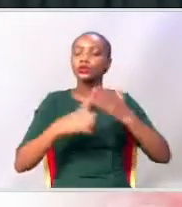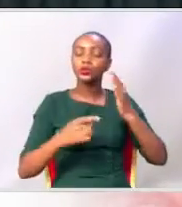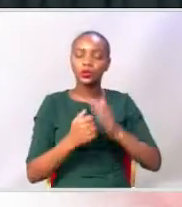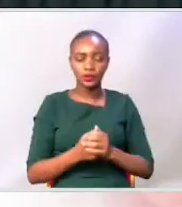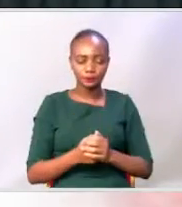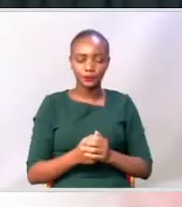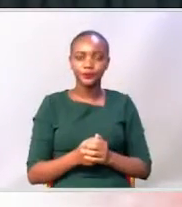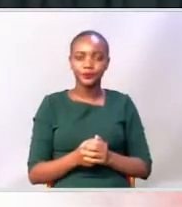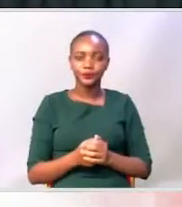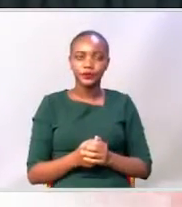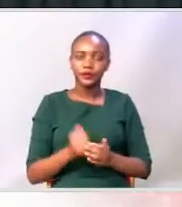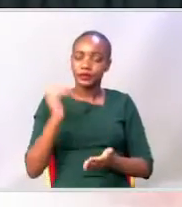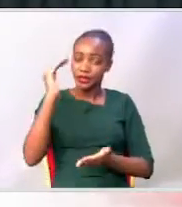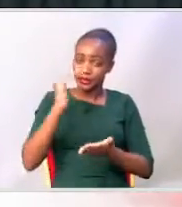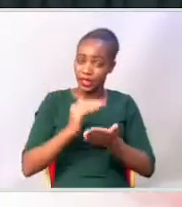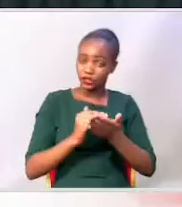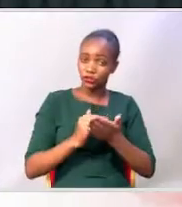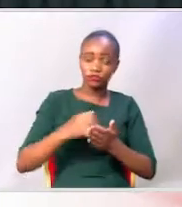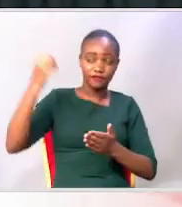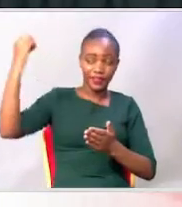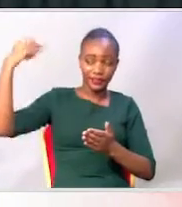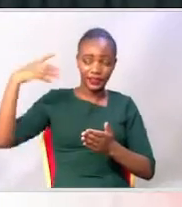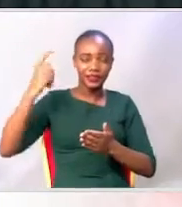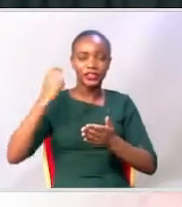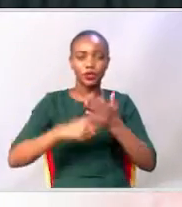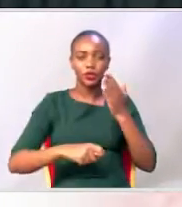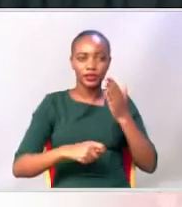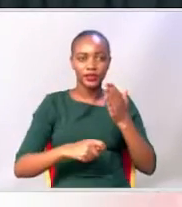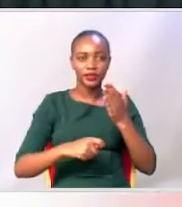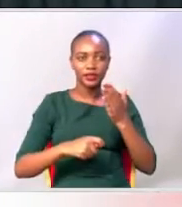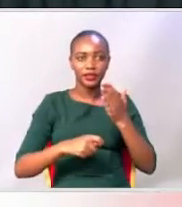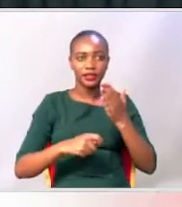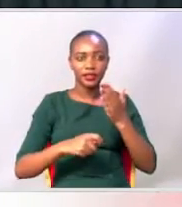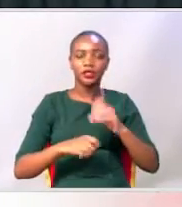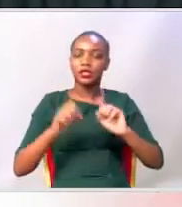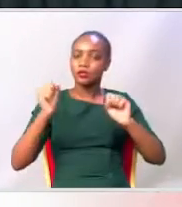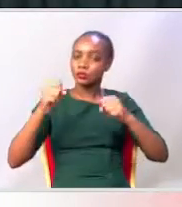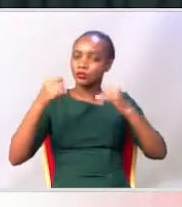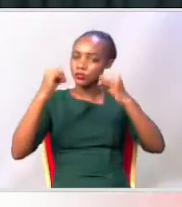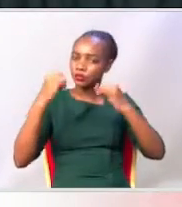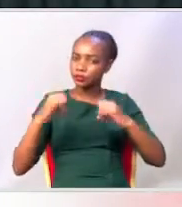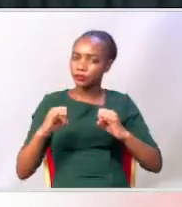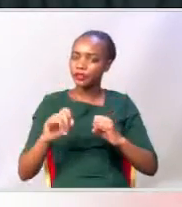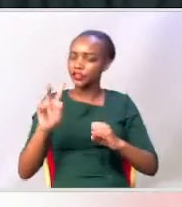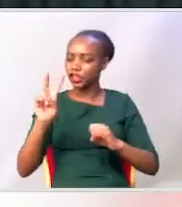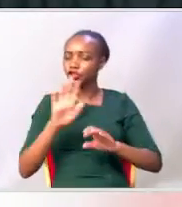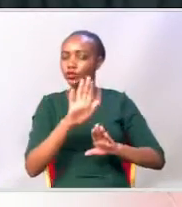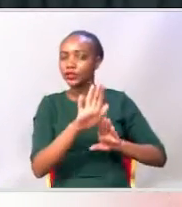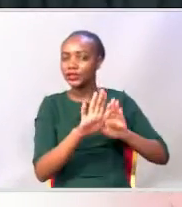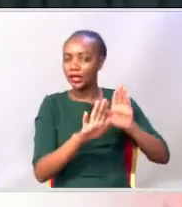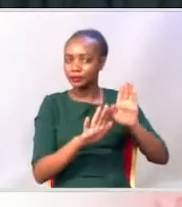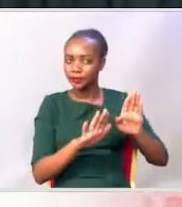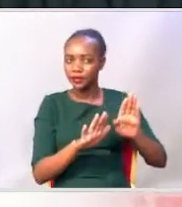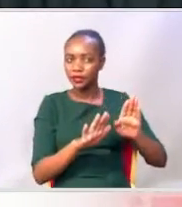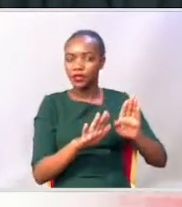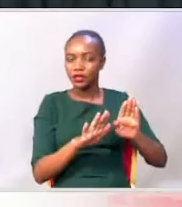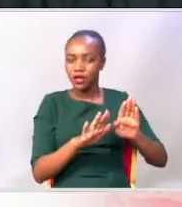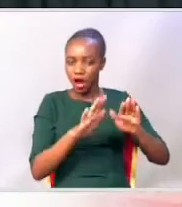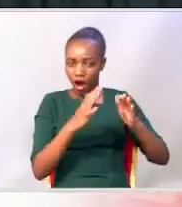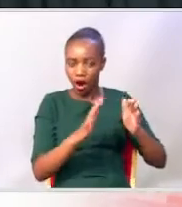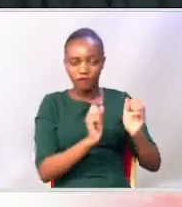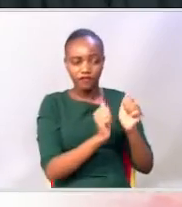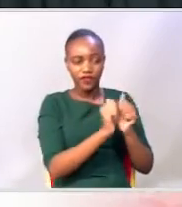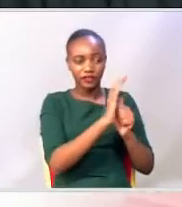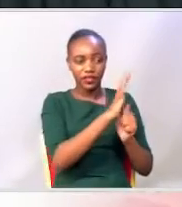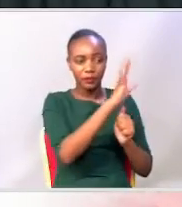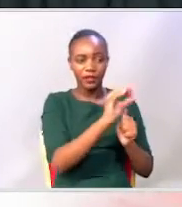the nation that the reduction of the cost of electricity will be implemented in two tranches of 15%